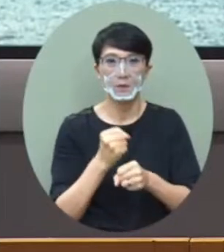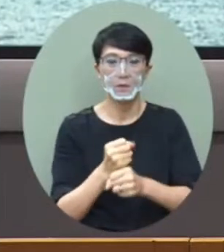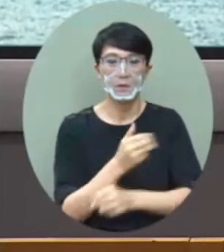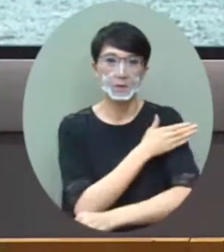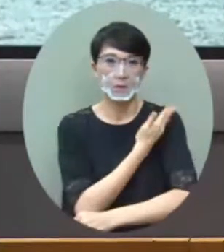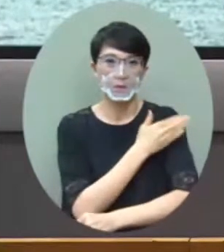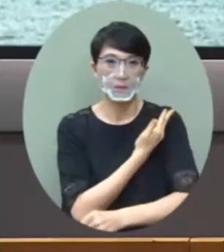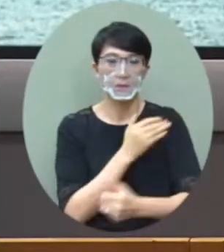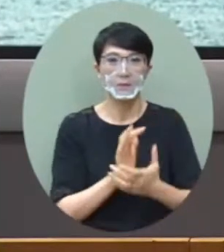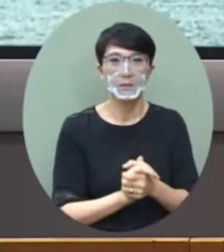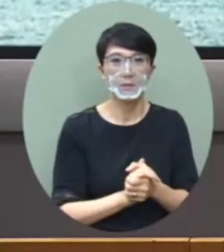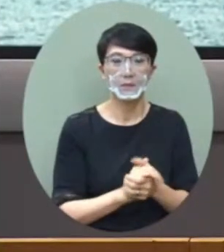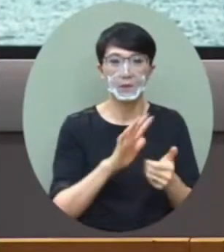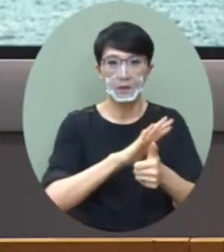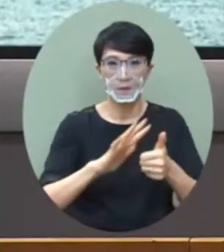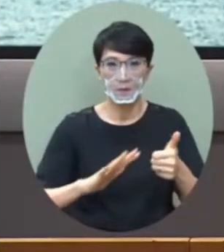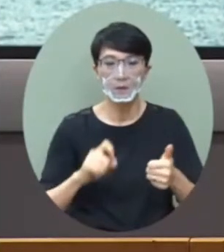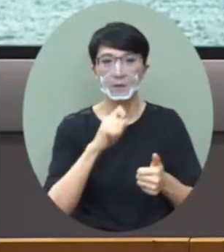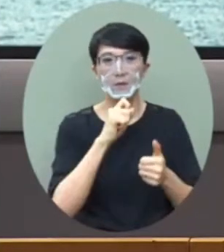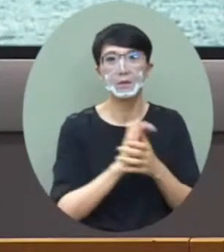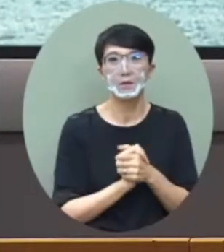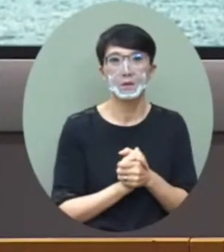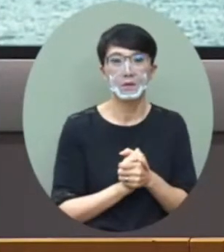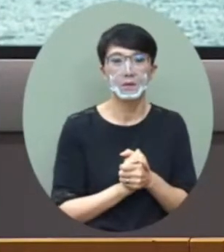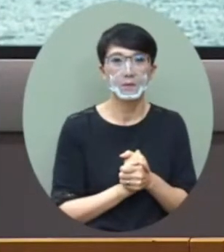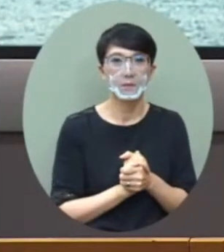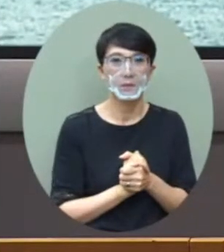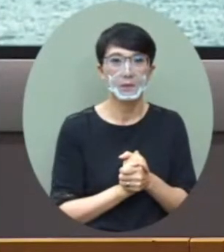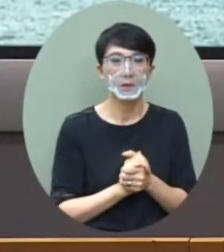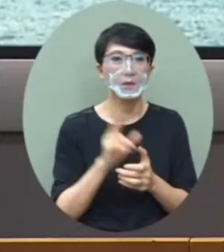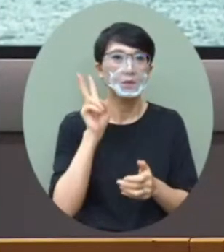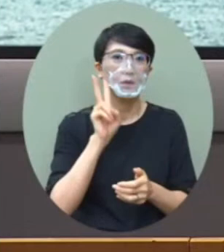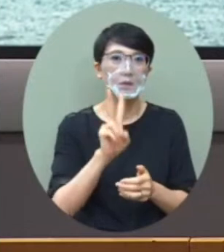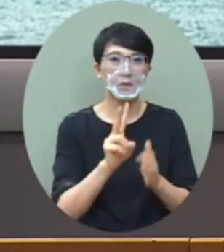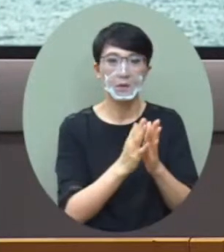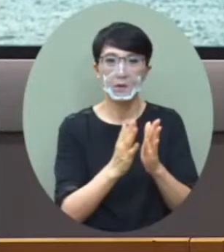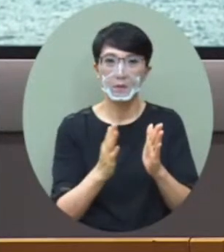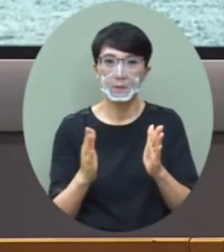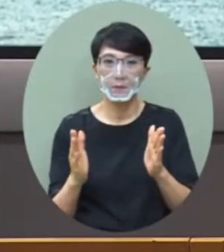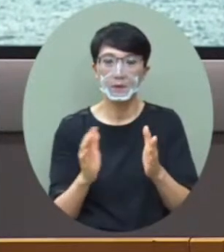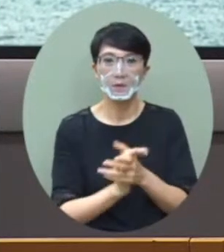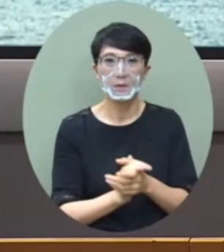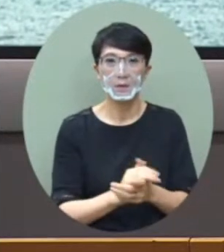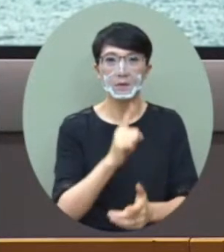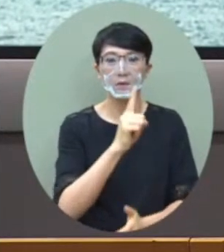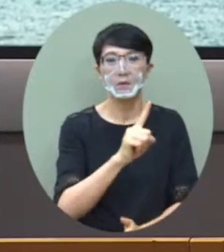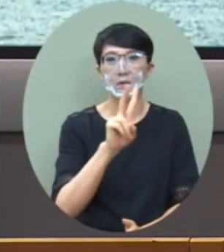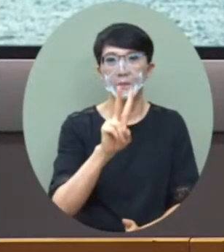47 staff members were infected. In the past 2 weeks,